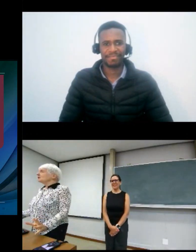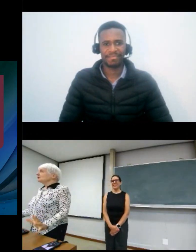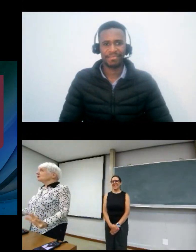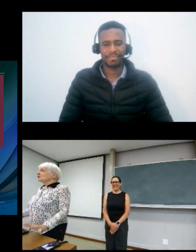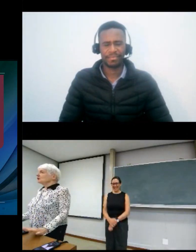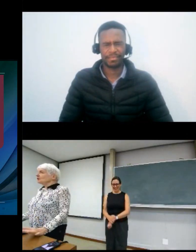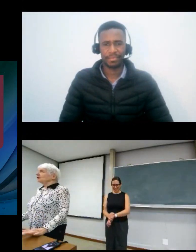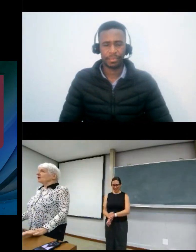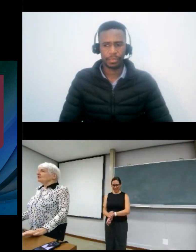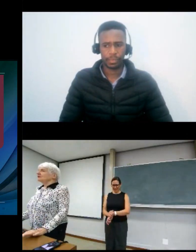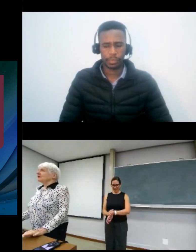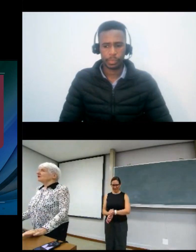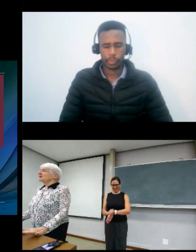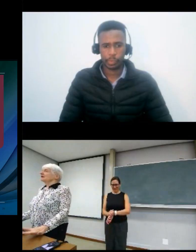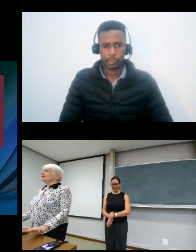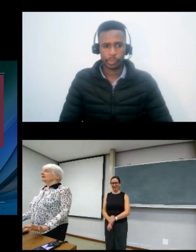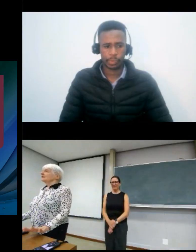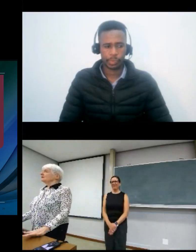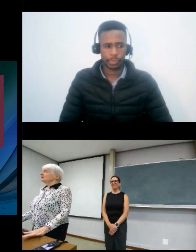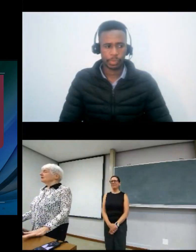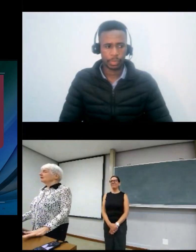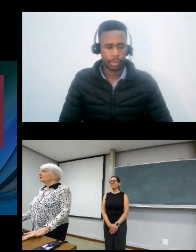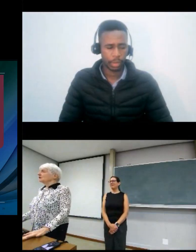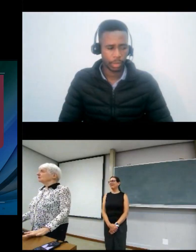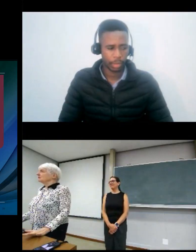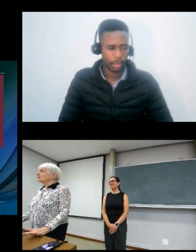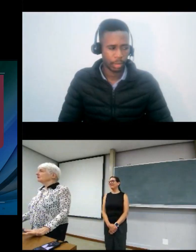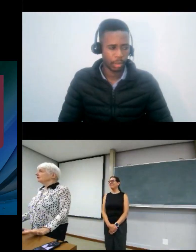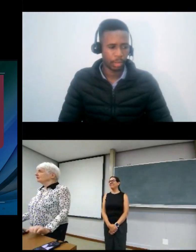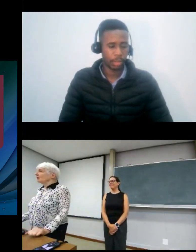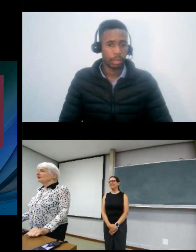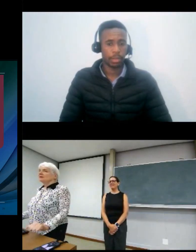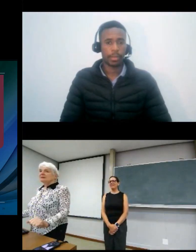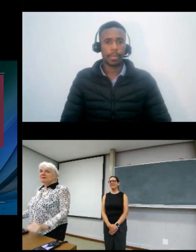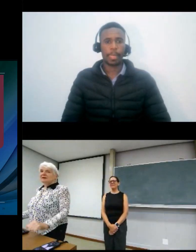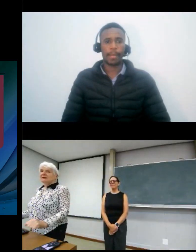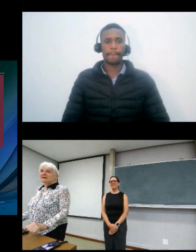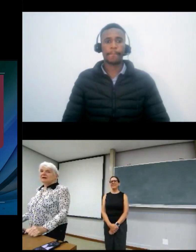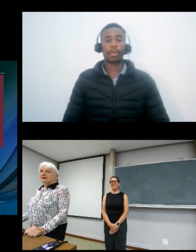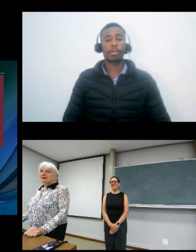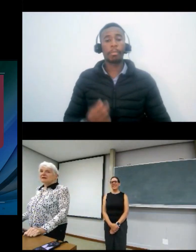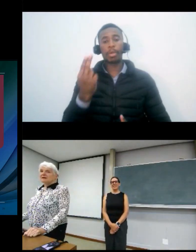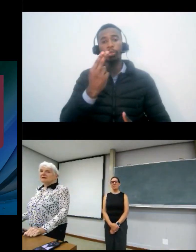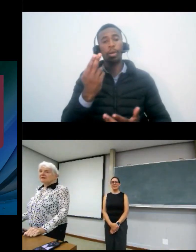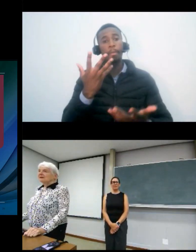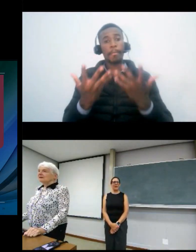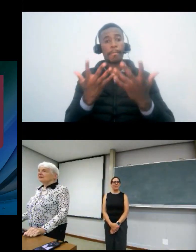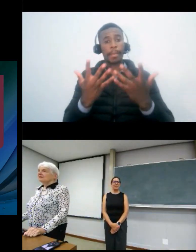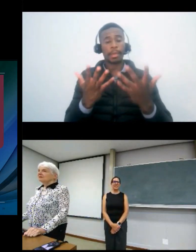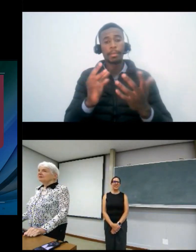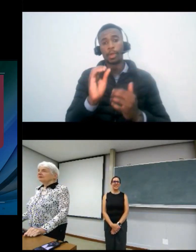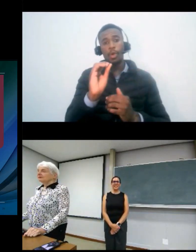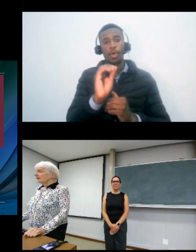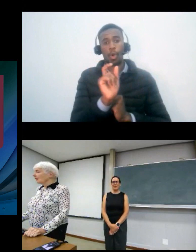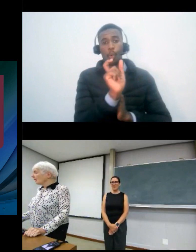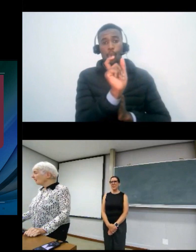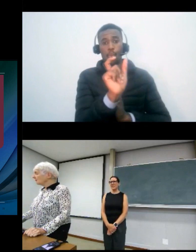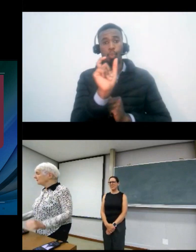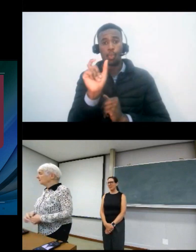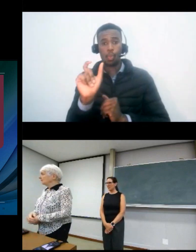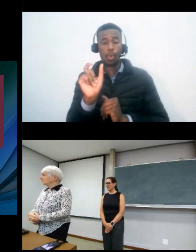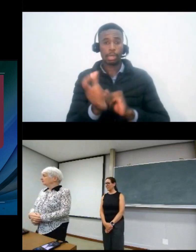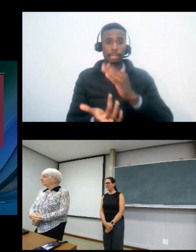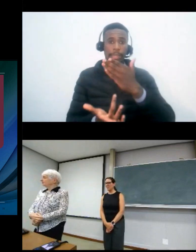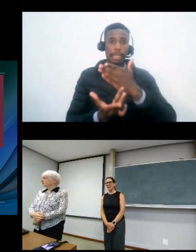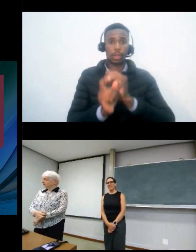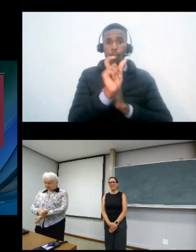Please ask questions. Yes. It went quite fast, and there may be technical terms that you didn't follow. Please ask. Yeah, we're happy to answer any